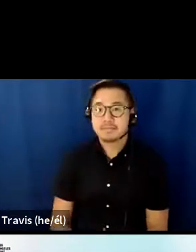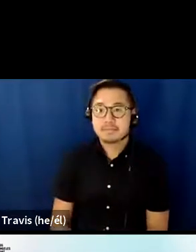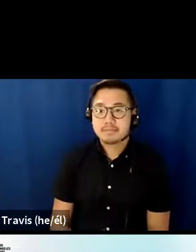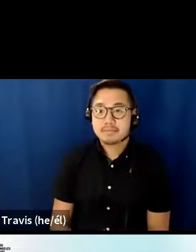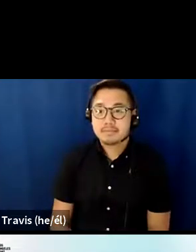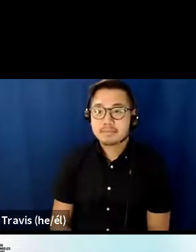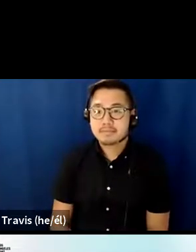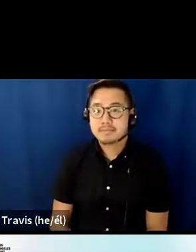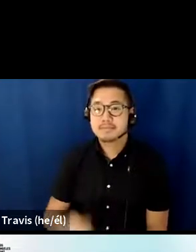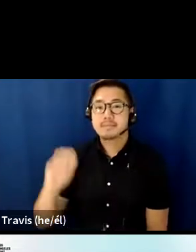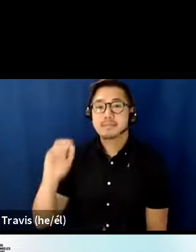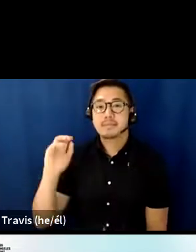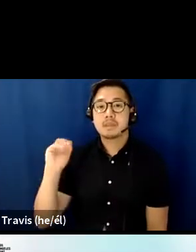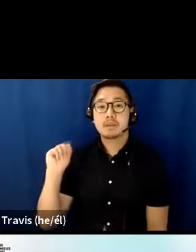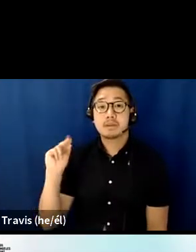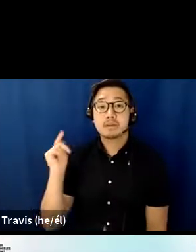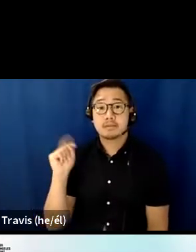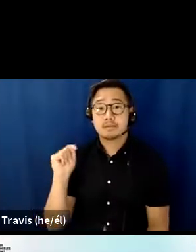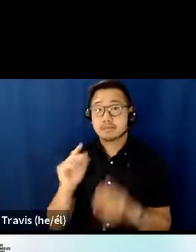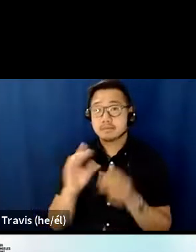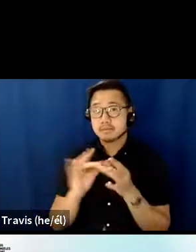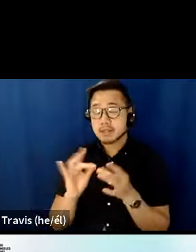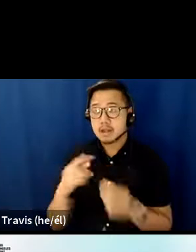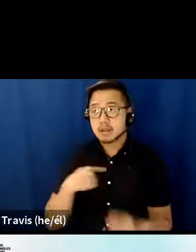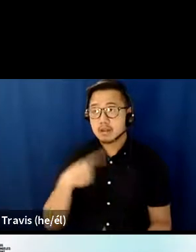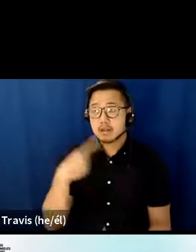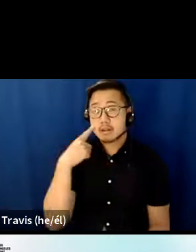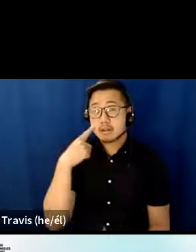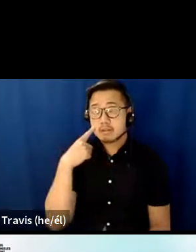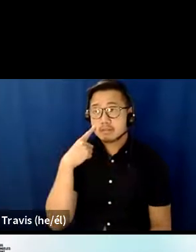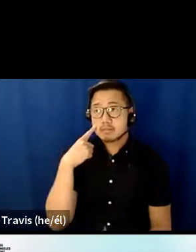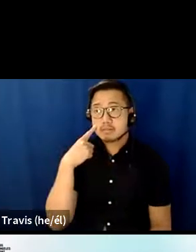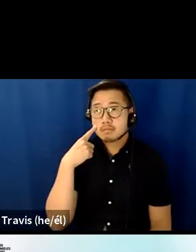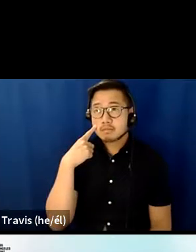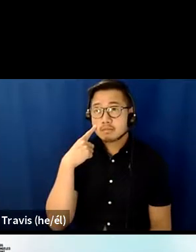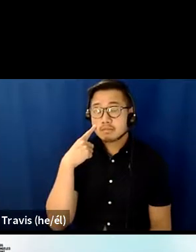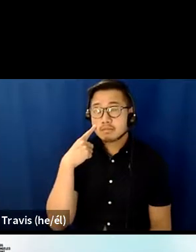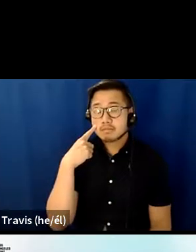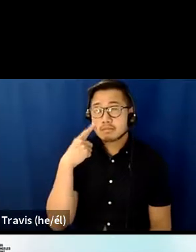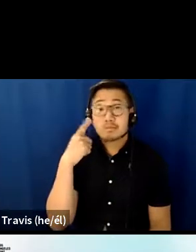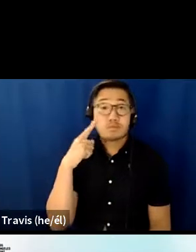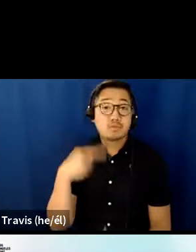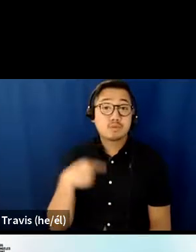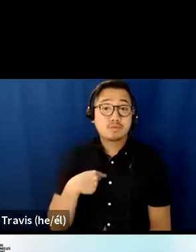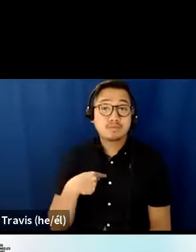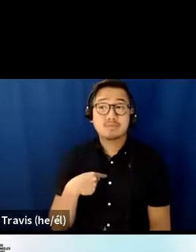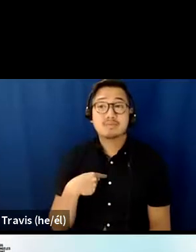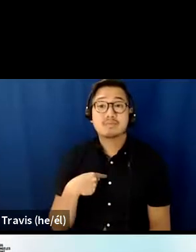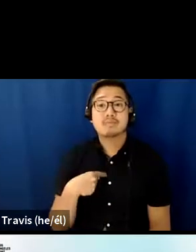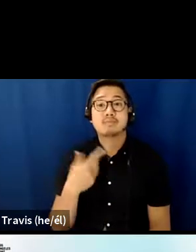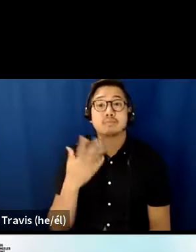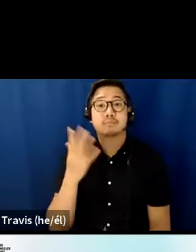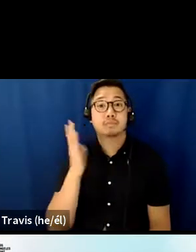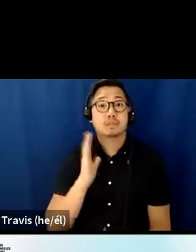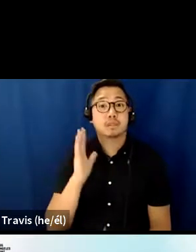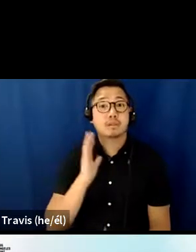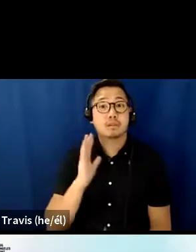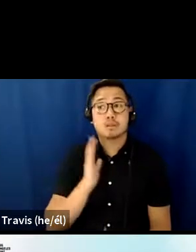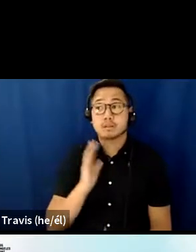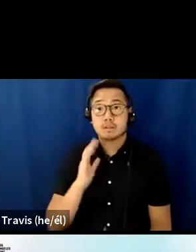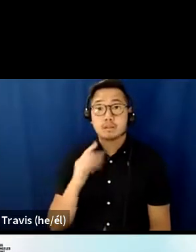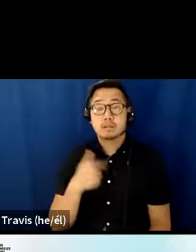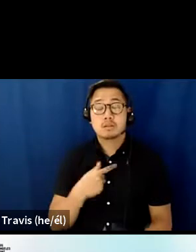I think for me, I have really pivoted, like in the beginning of my organizing career, I